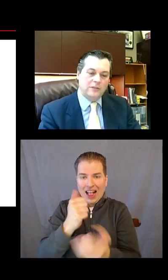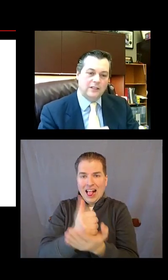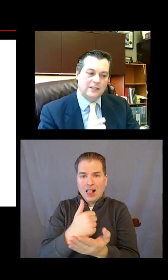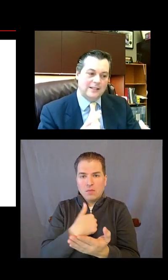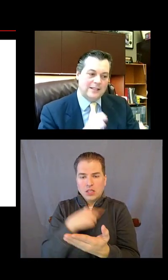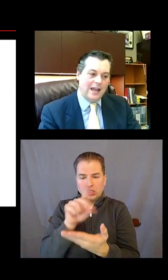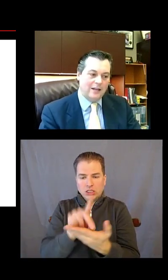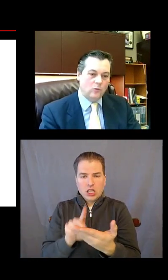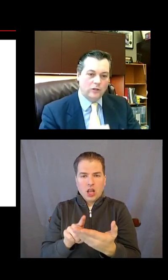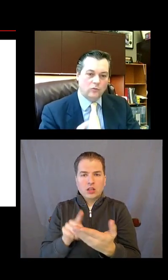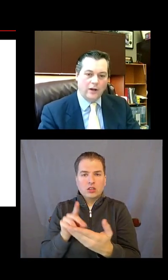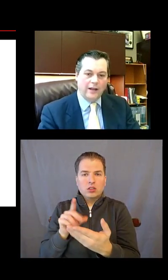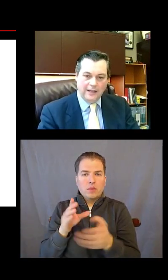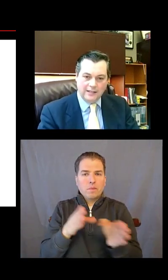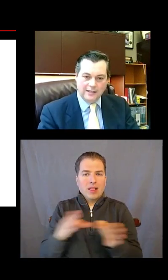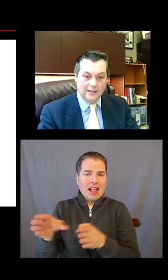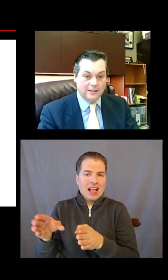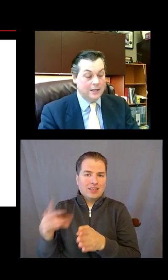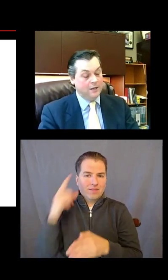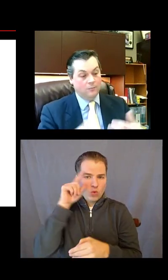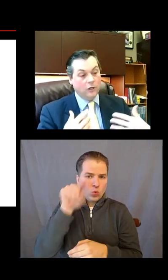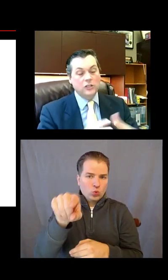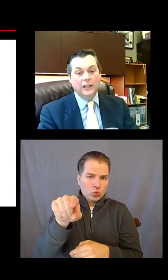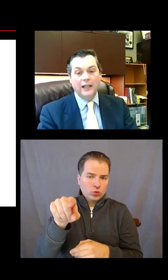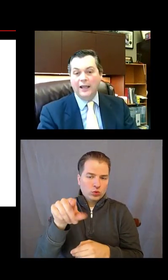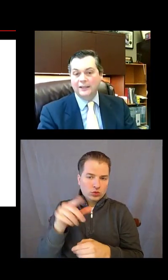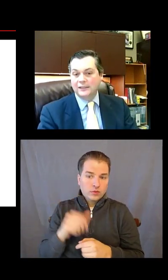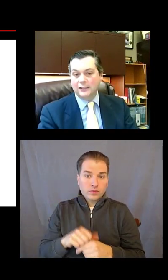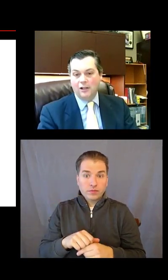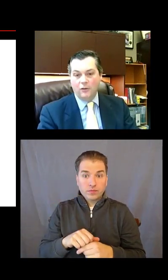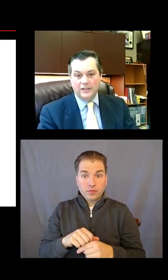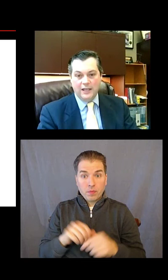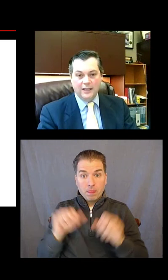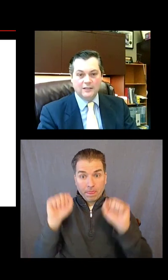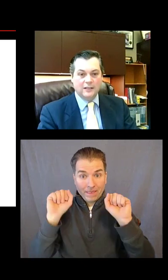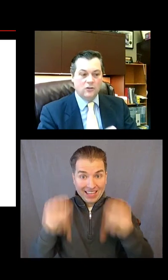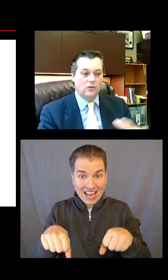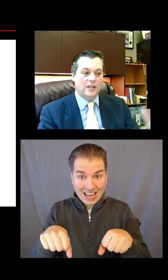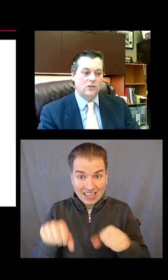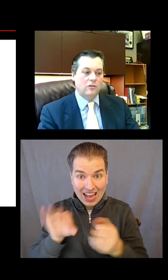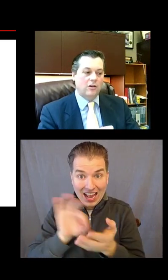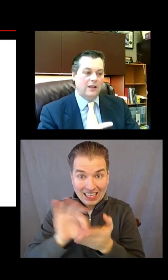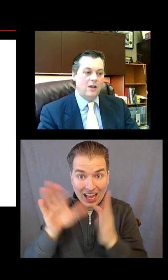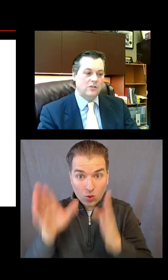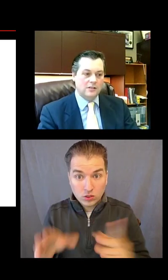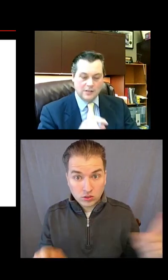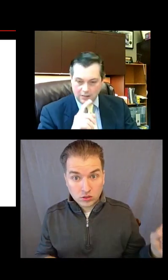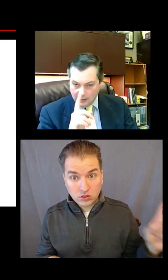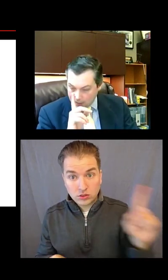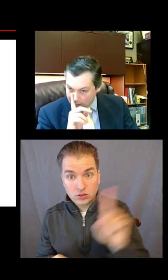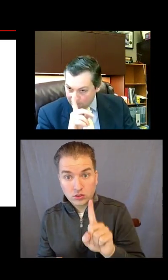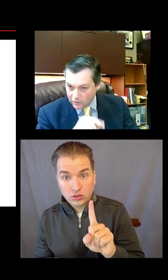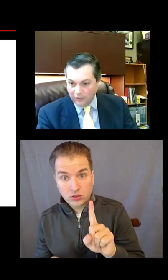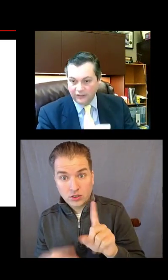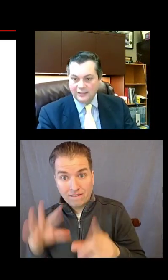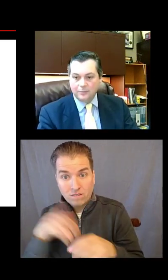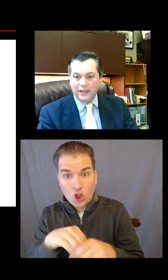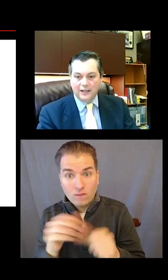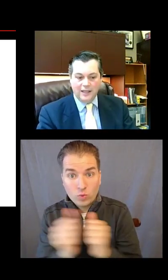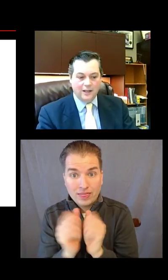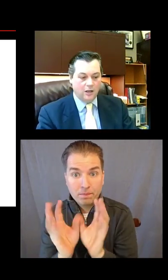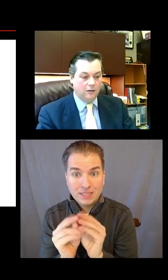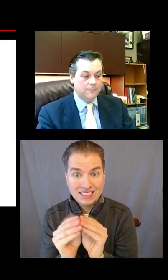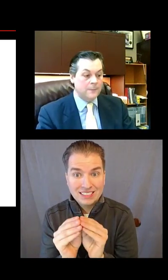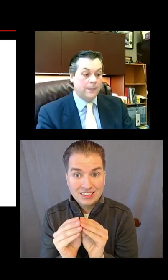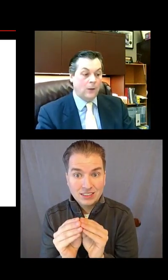that helps us design what the right entity is. Personally, I still always ask, can you get your accountant to